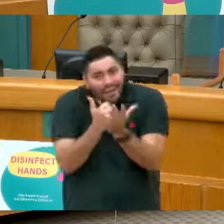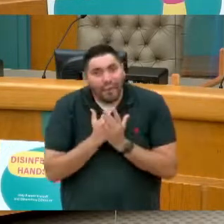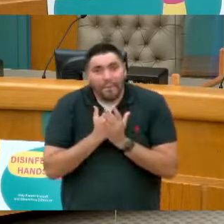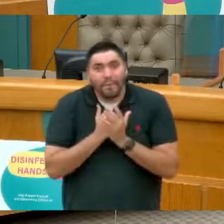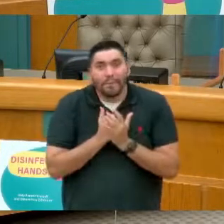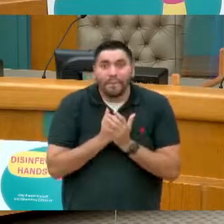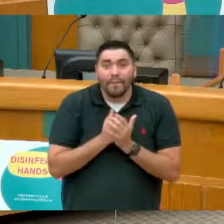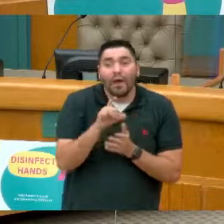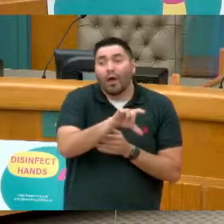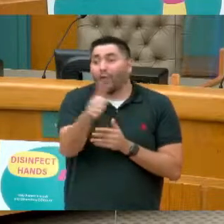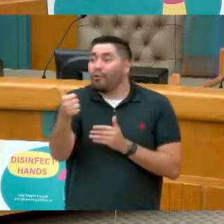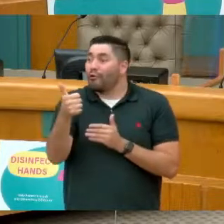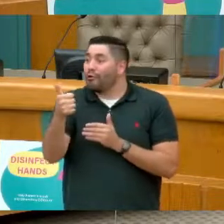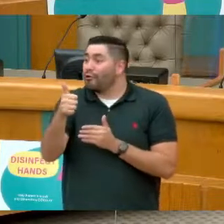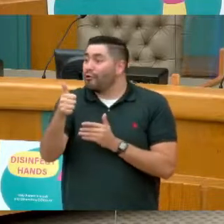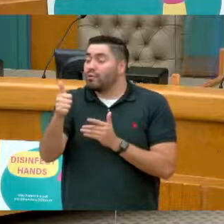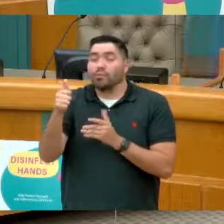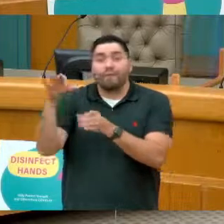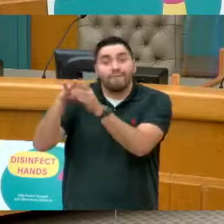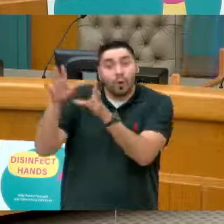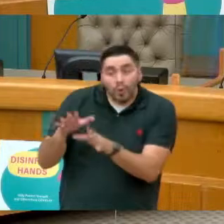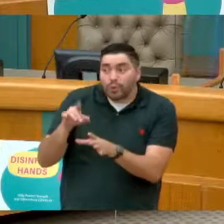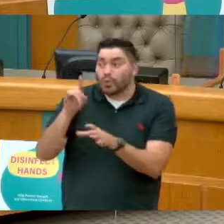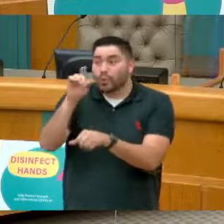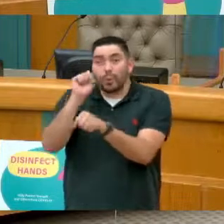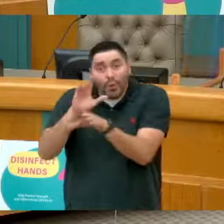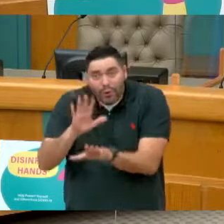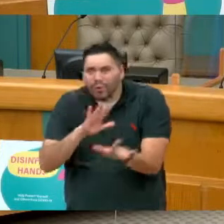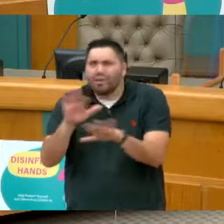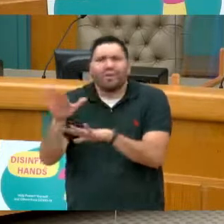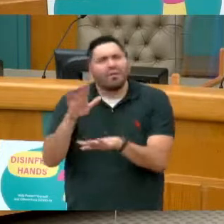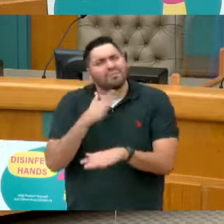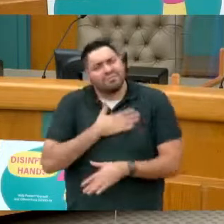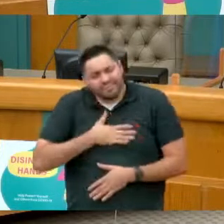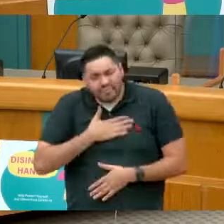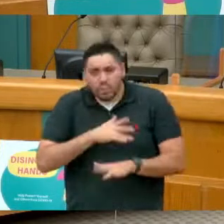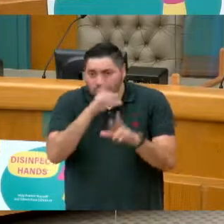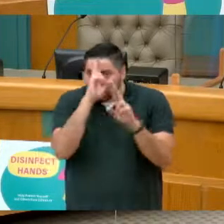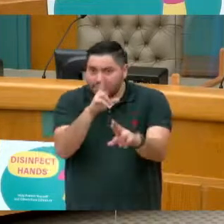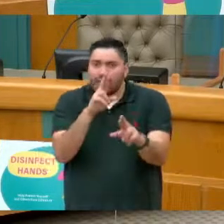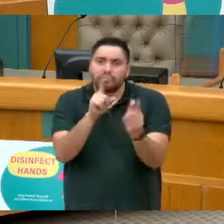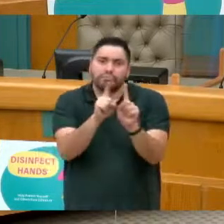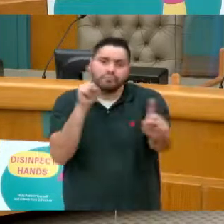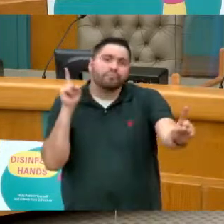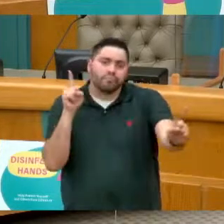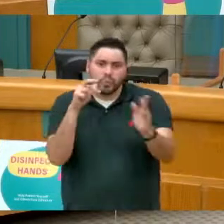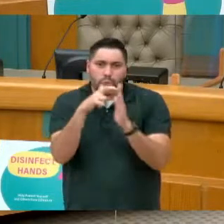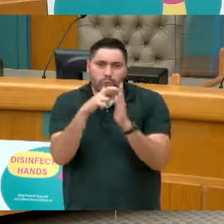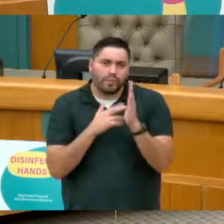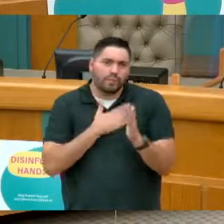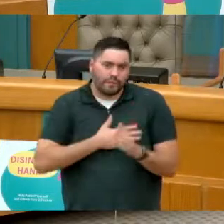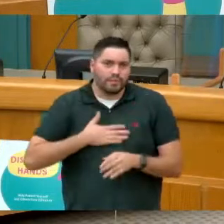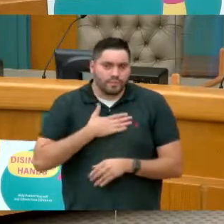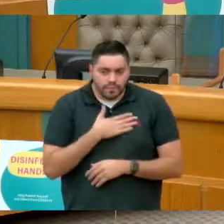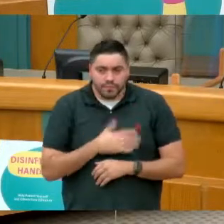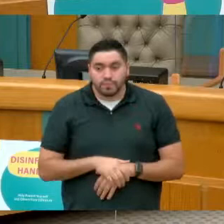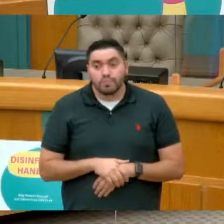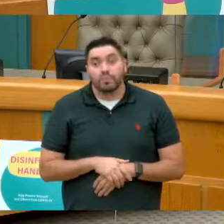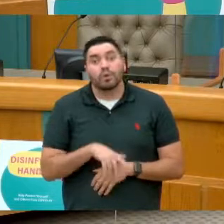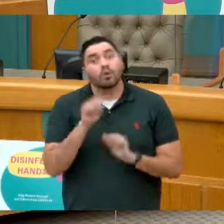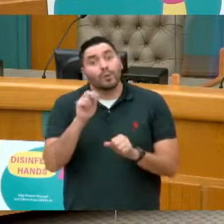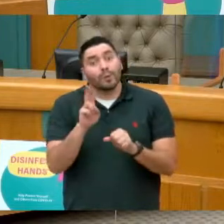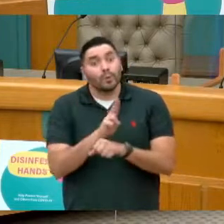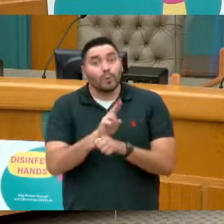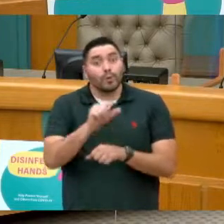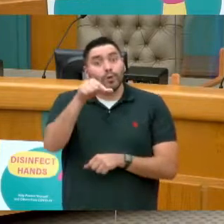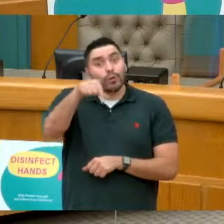also enforcing social distancing, but we need your help to do that. So when you come to the polls, please practice social distancing.